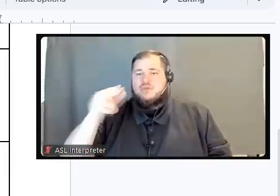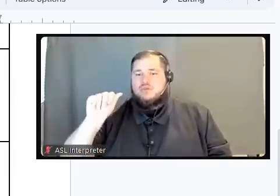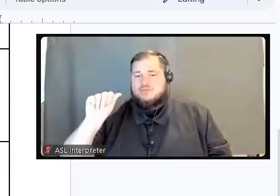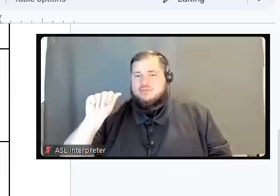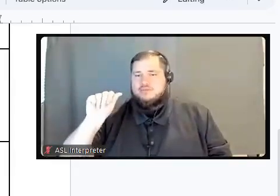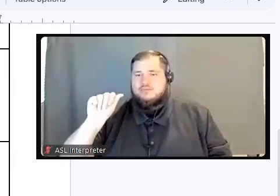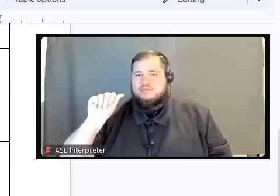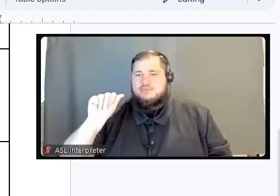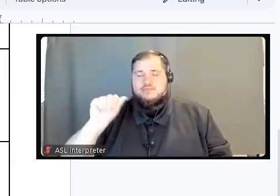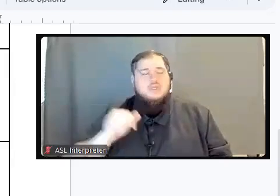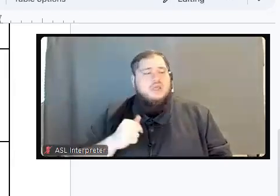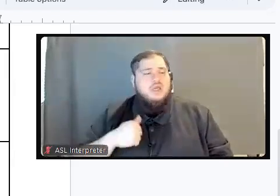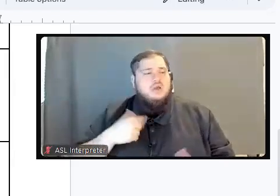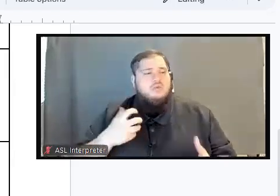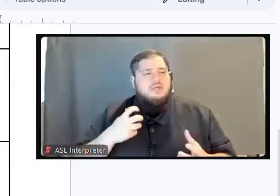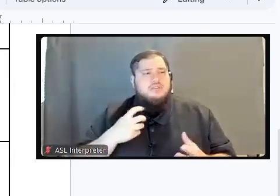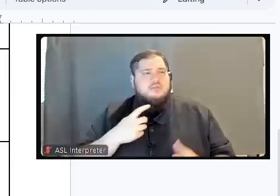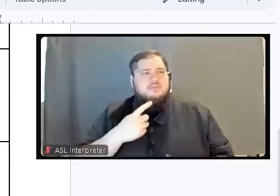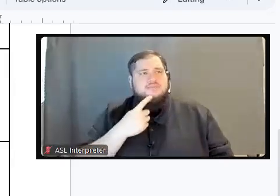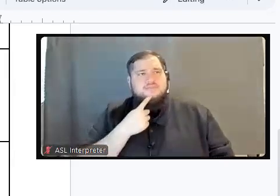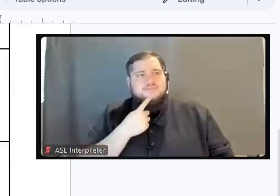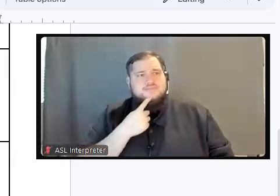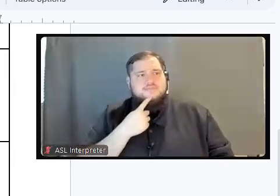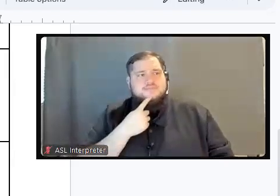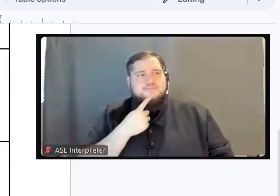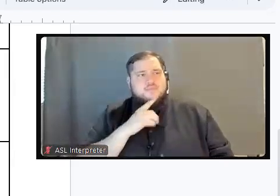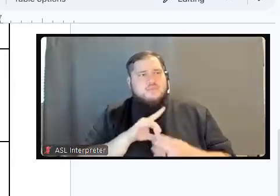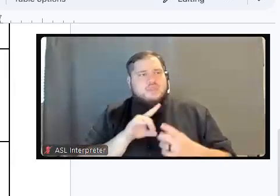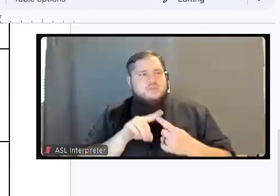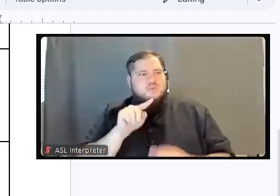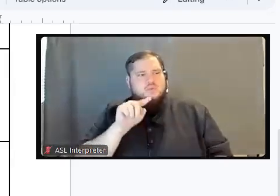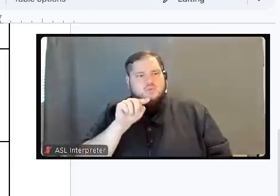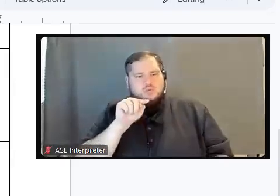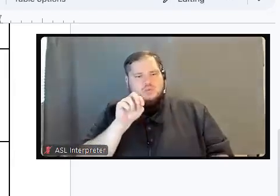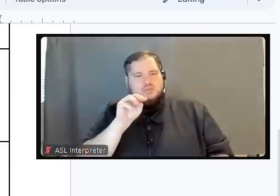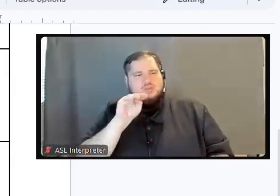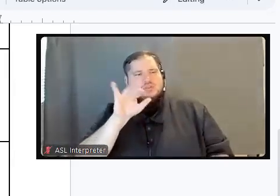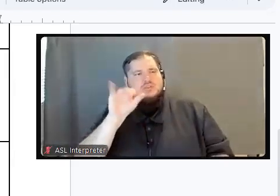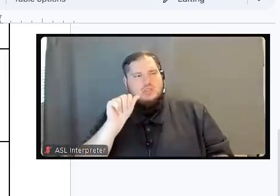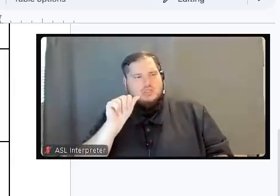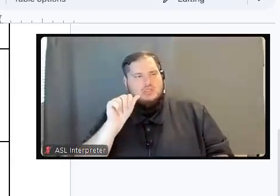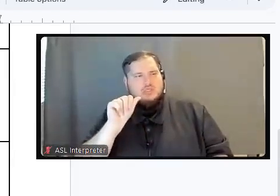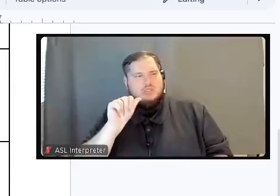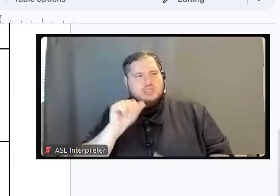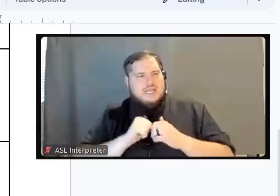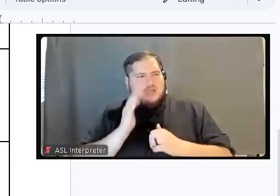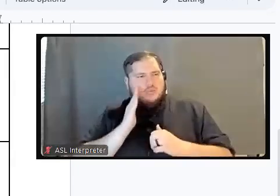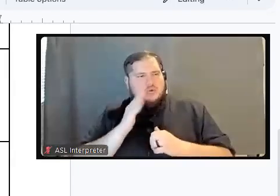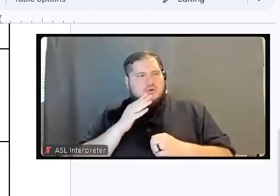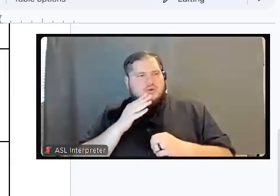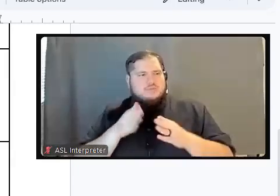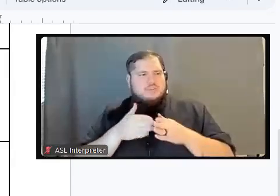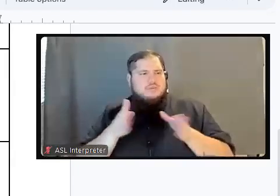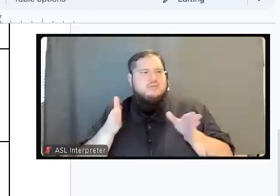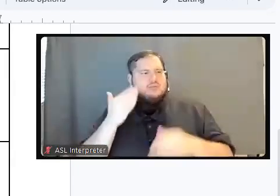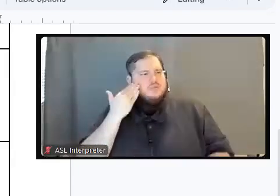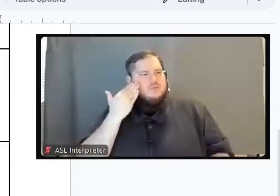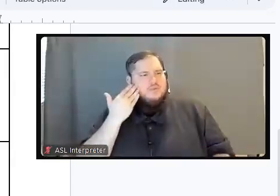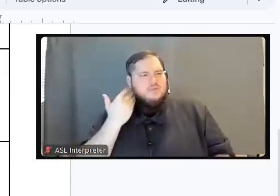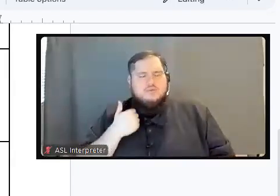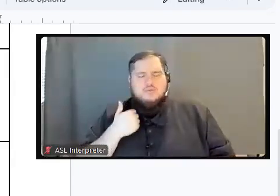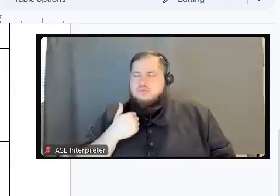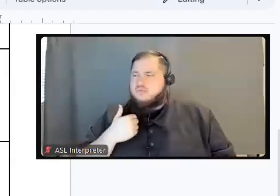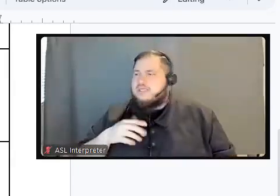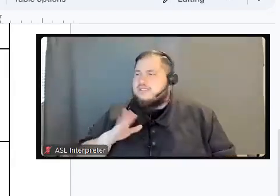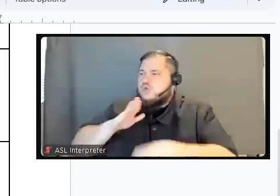I was just gonna say, on Tanya's thing, like, how does the public know? It's on the application. It's Okay. on the application. Okay,